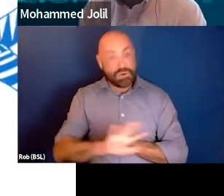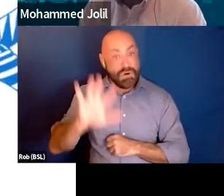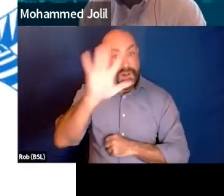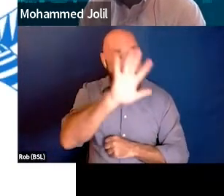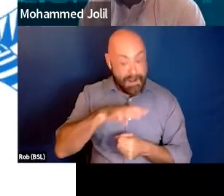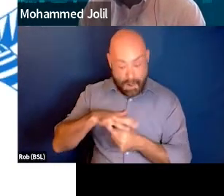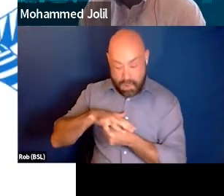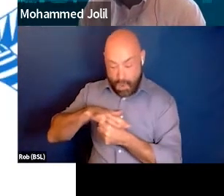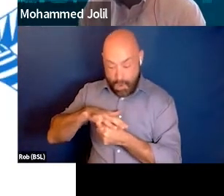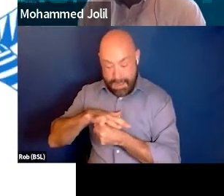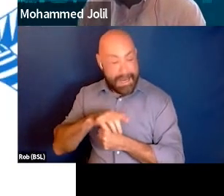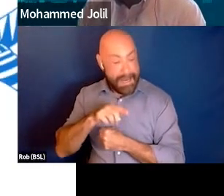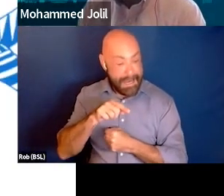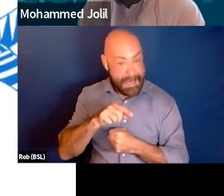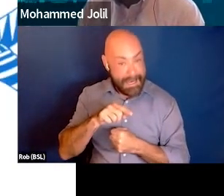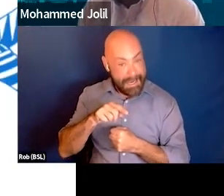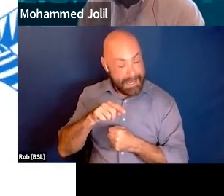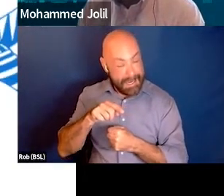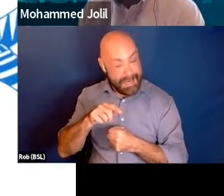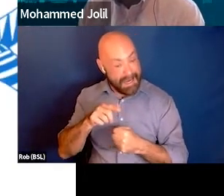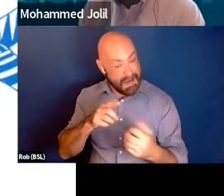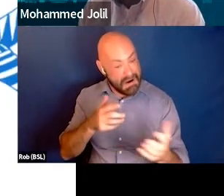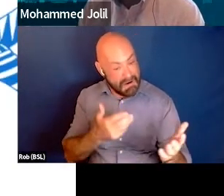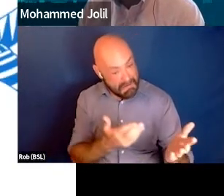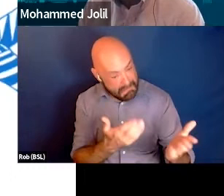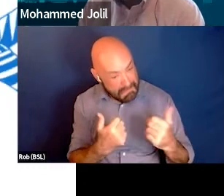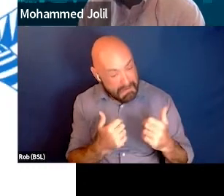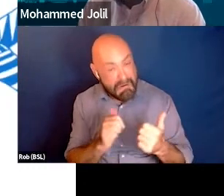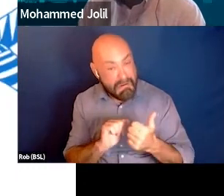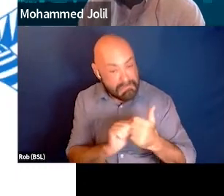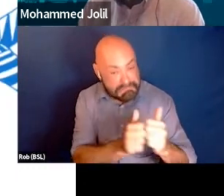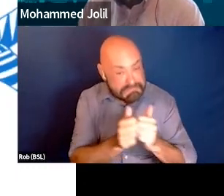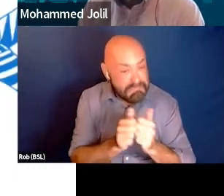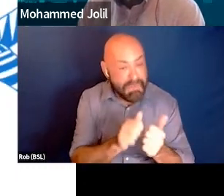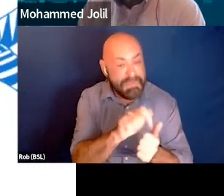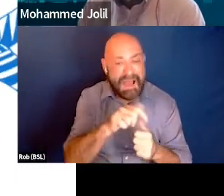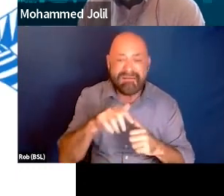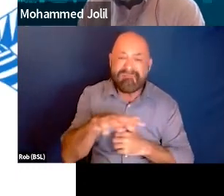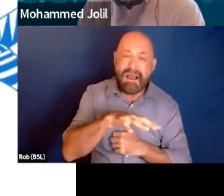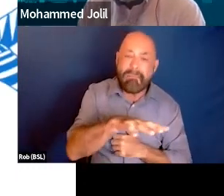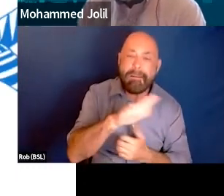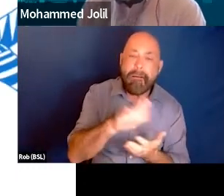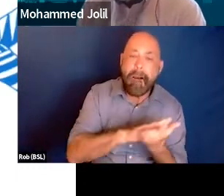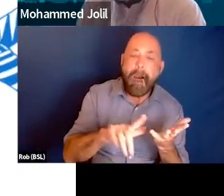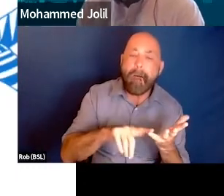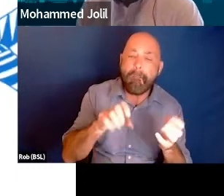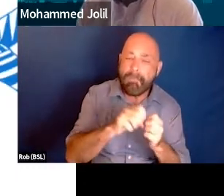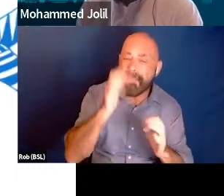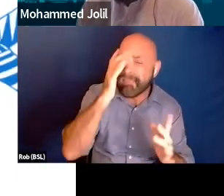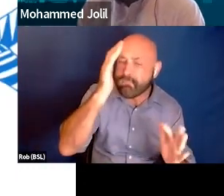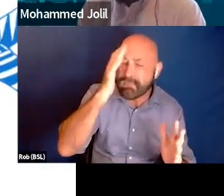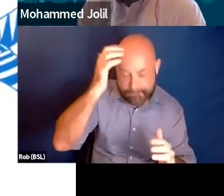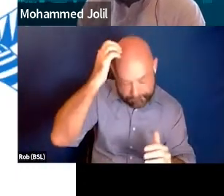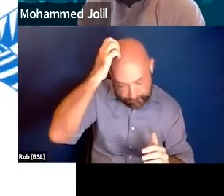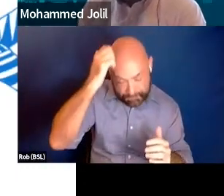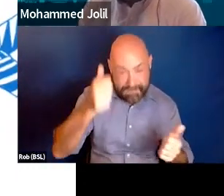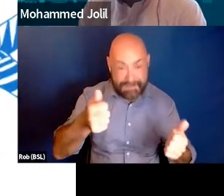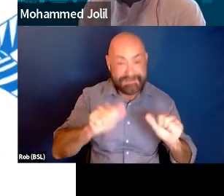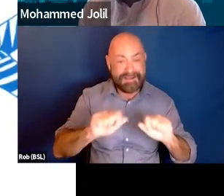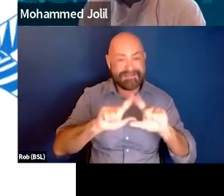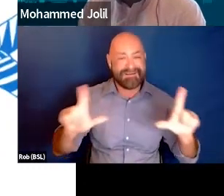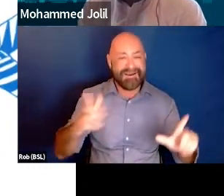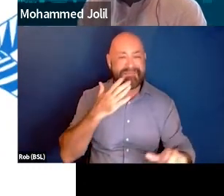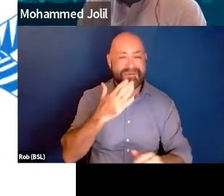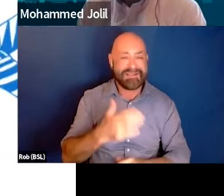as a local authority in taking the family hub work forward. If you can move over to the next slide,